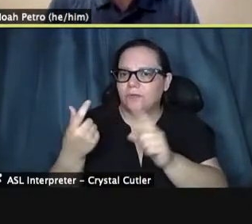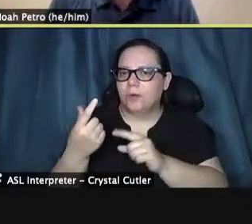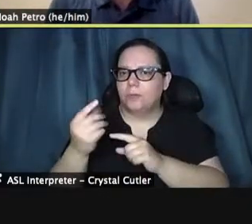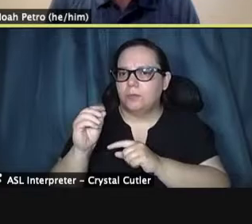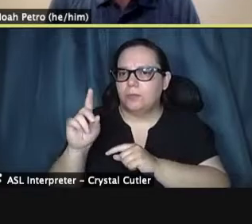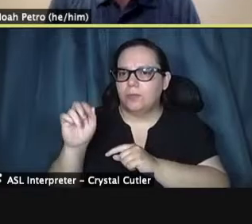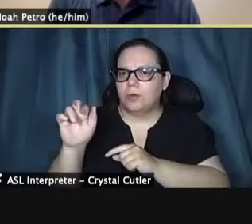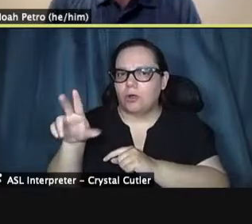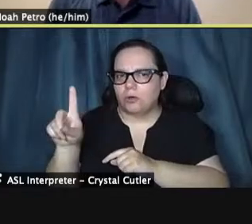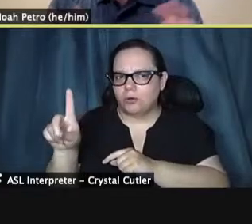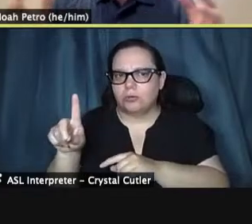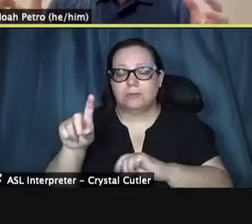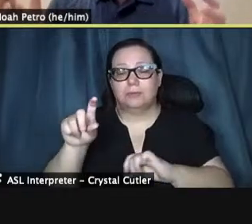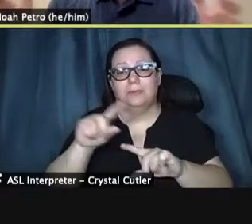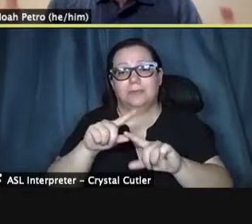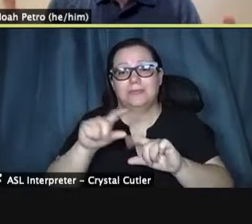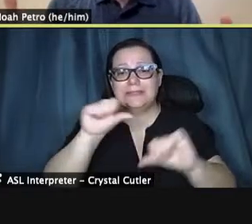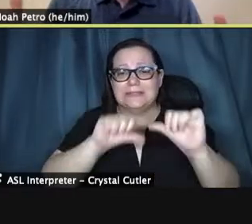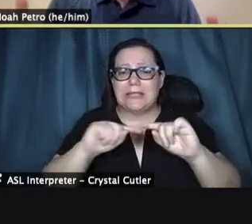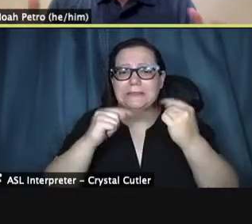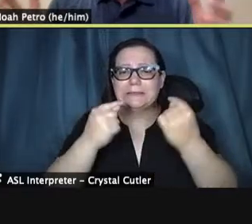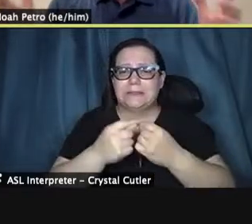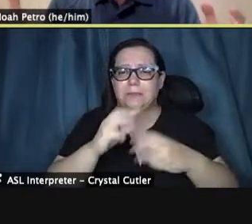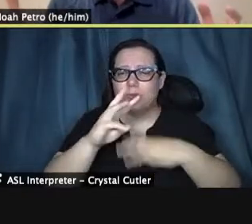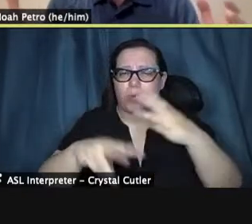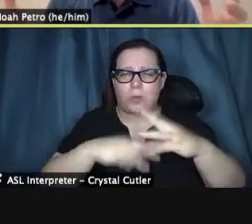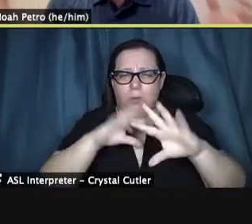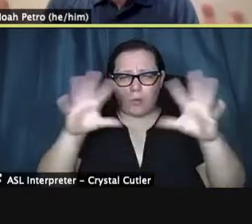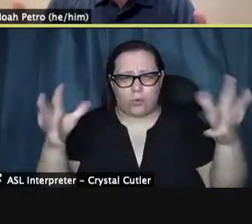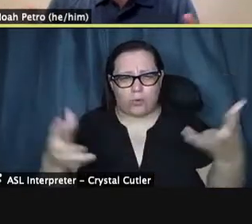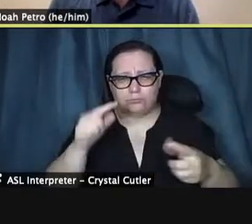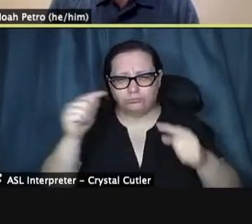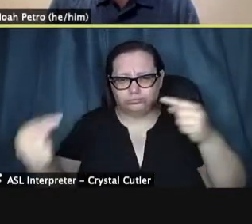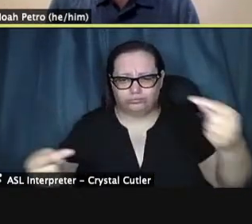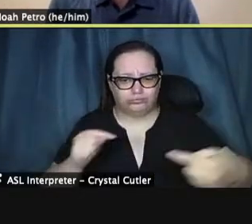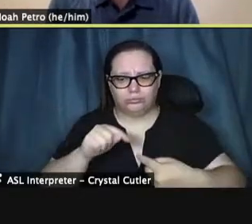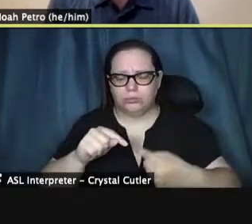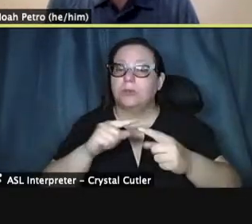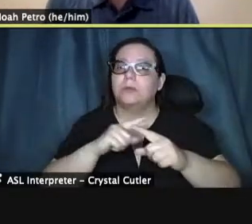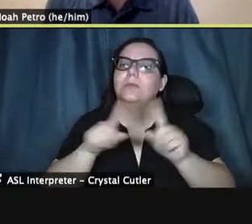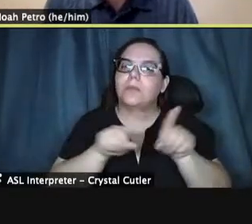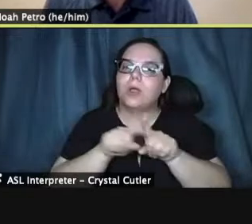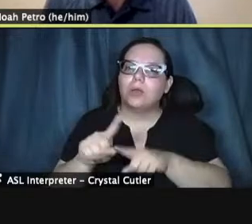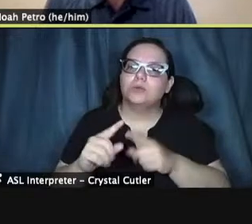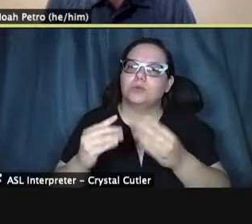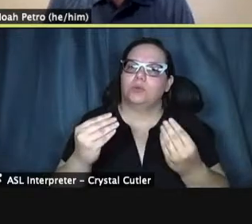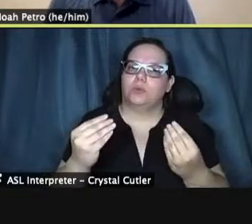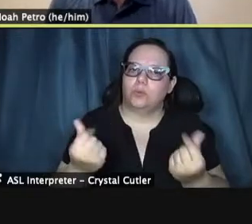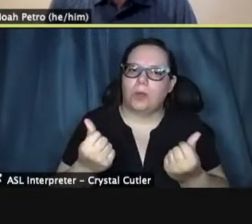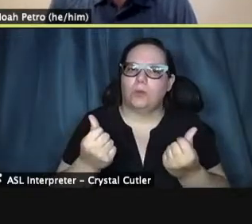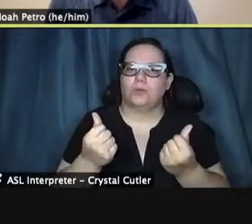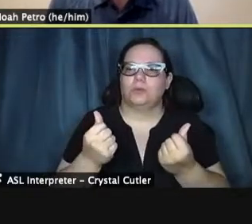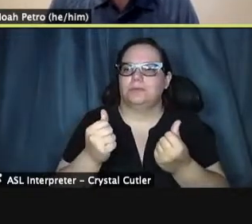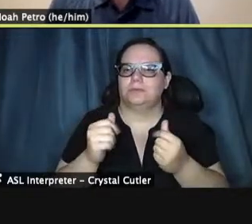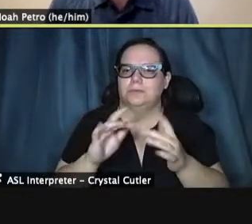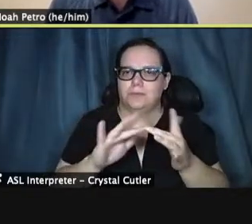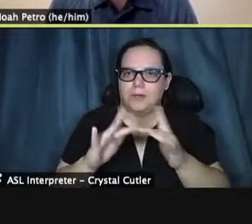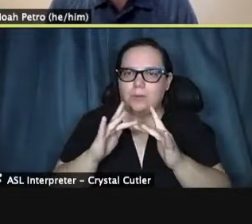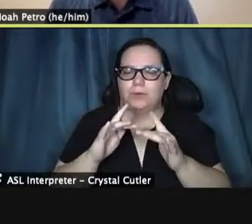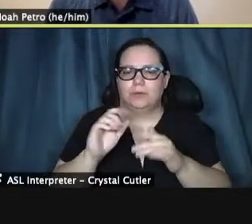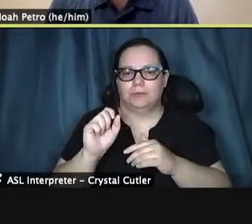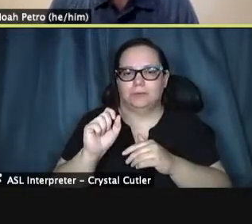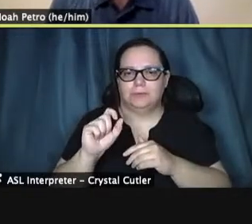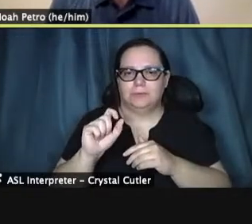around the world. It's also the ground network, the stations around the world that have continued to operate under